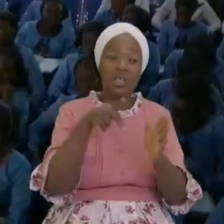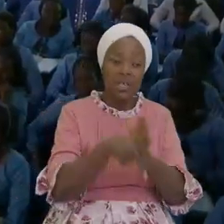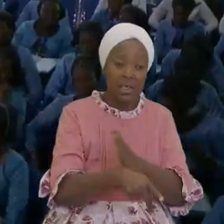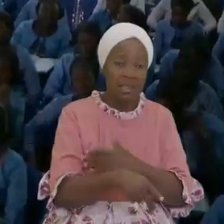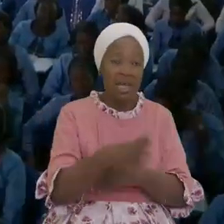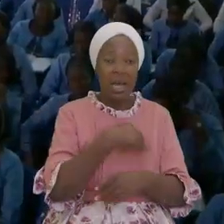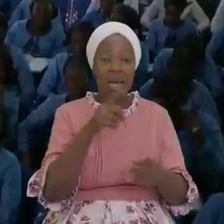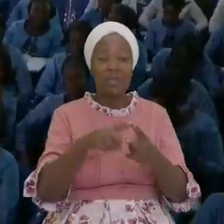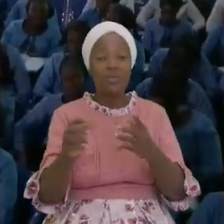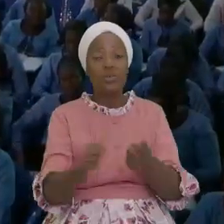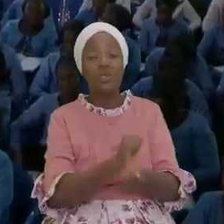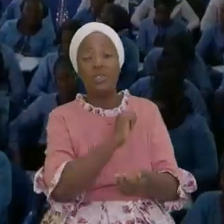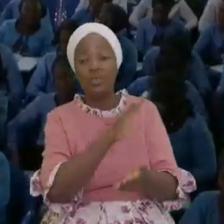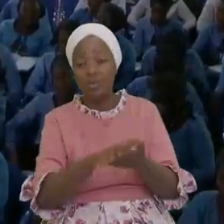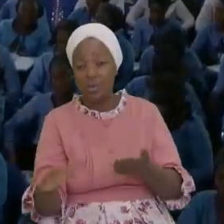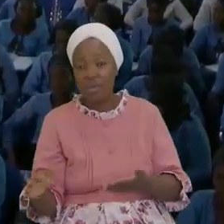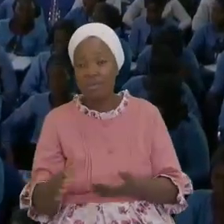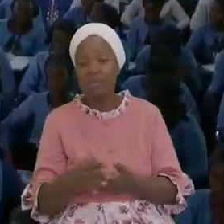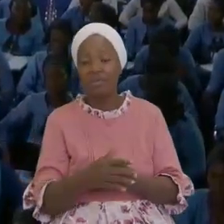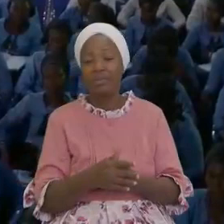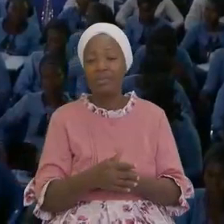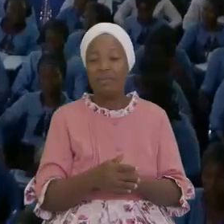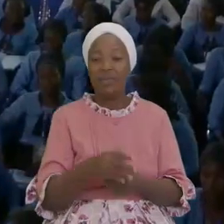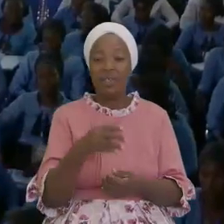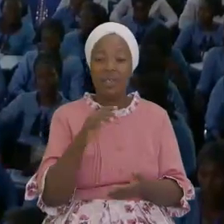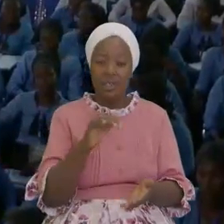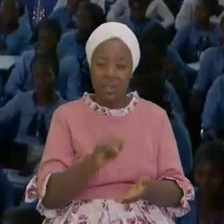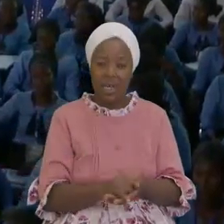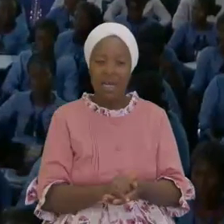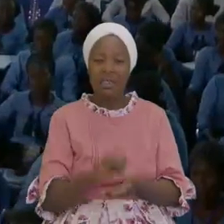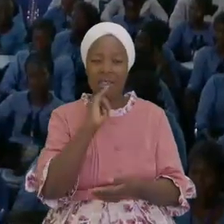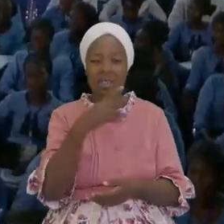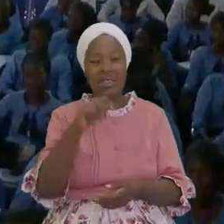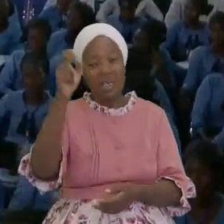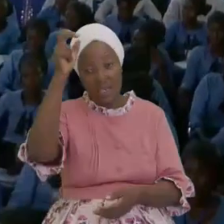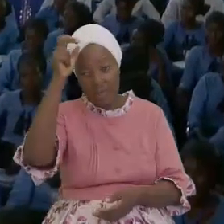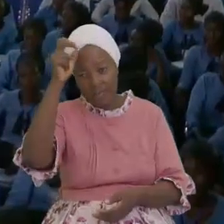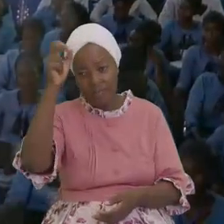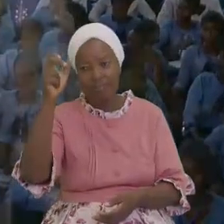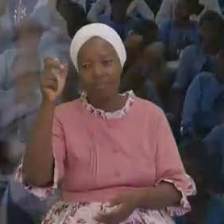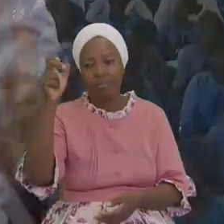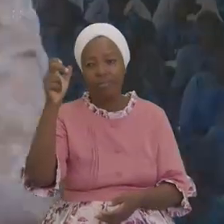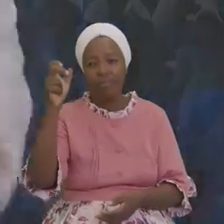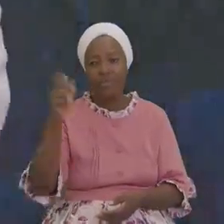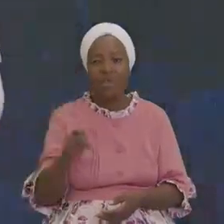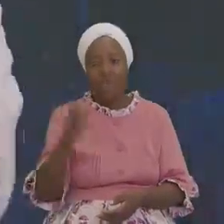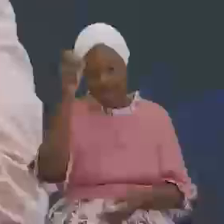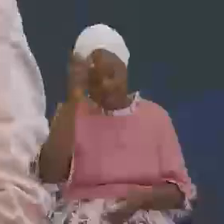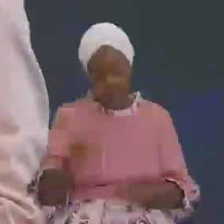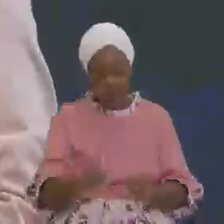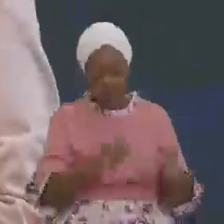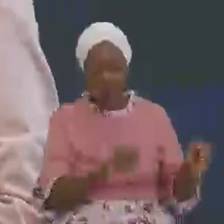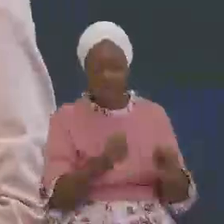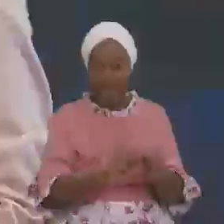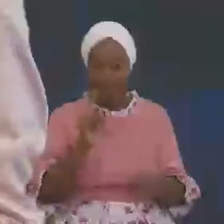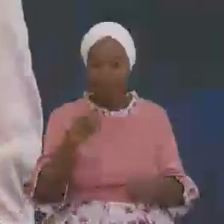and to destroy. That's the devil. He put everyone in a